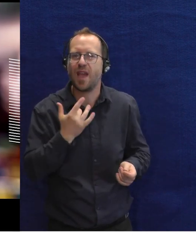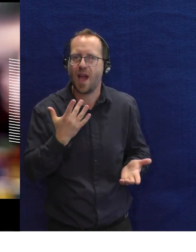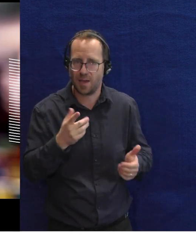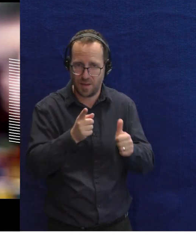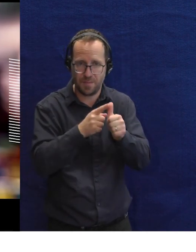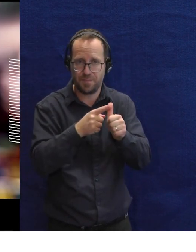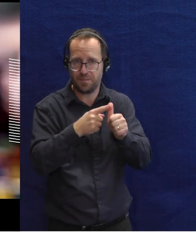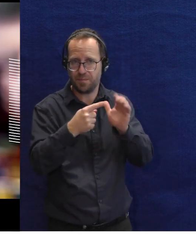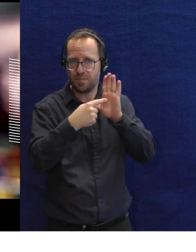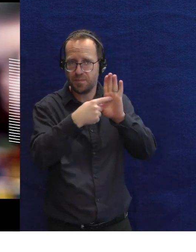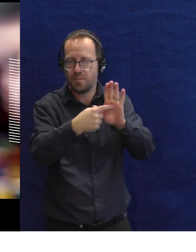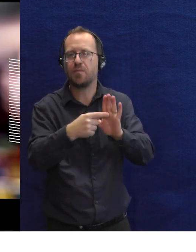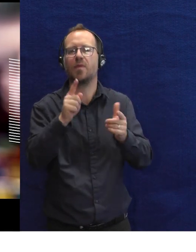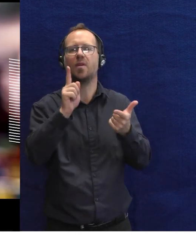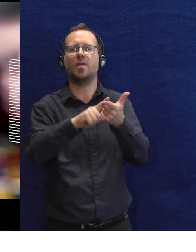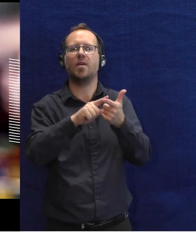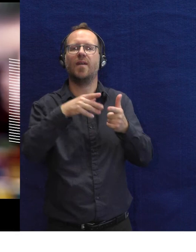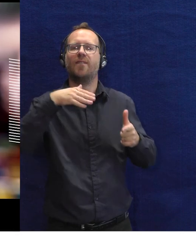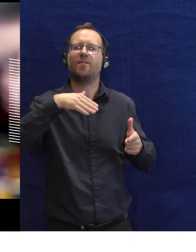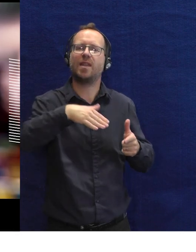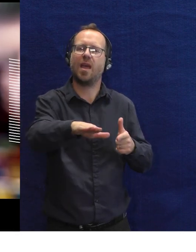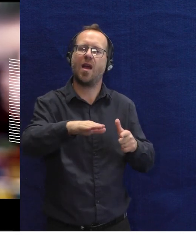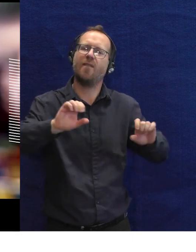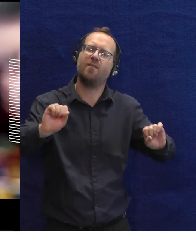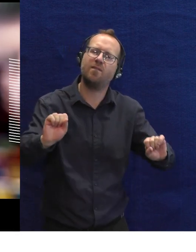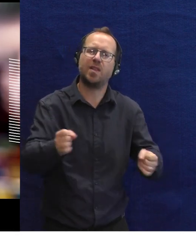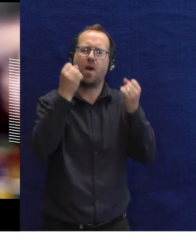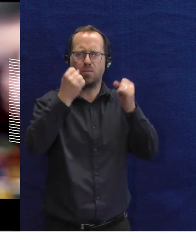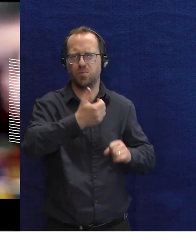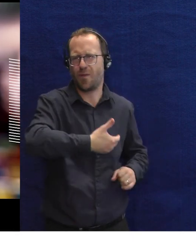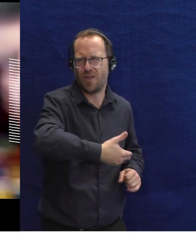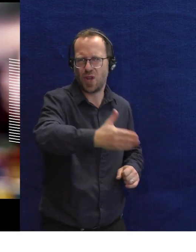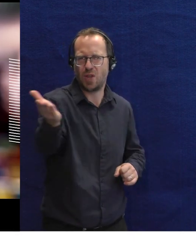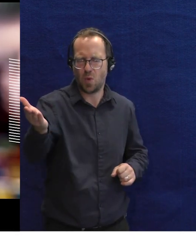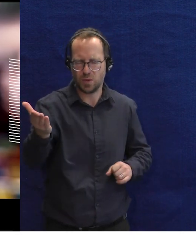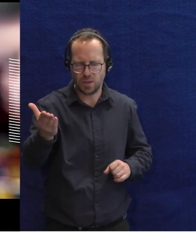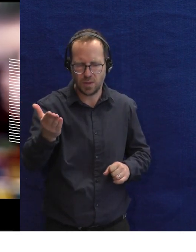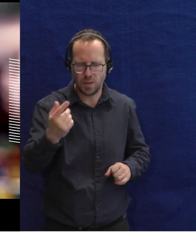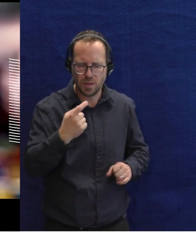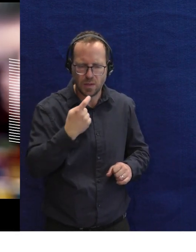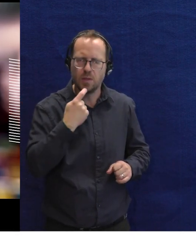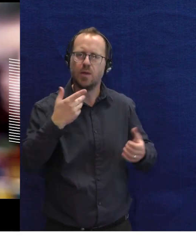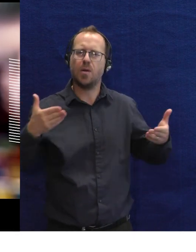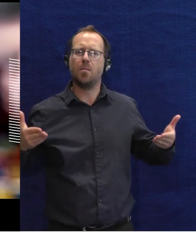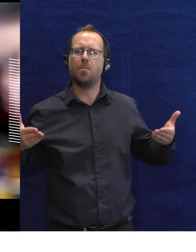it is to create a video with accessibility compared to the traditional time, to the traditional